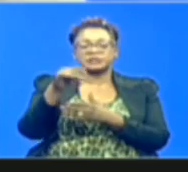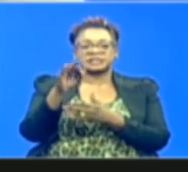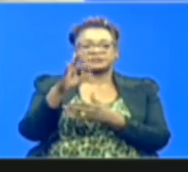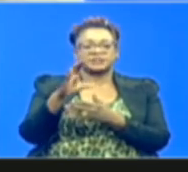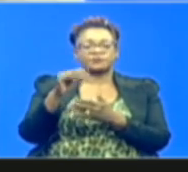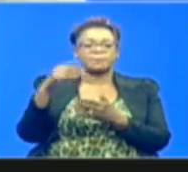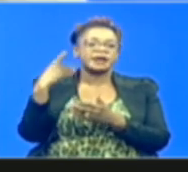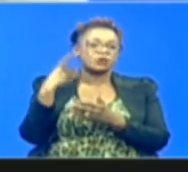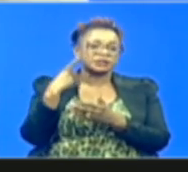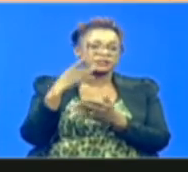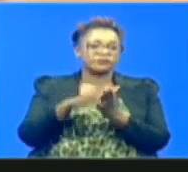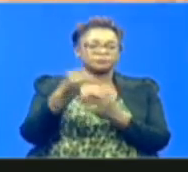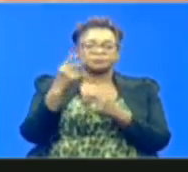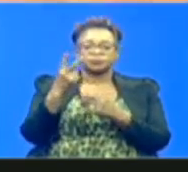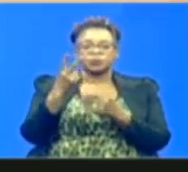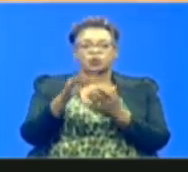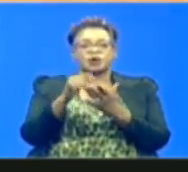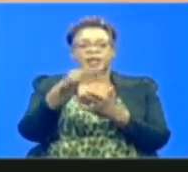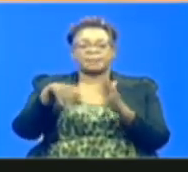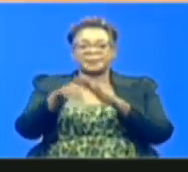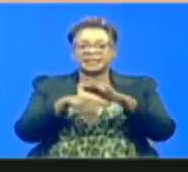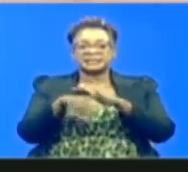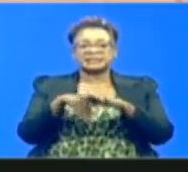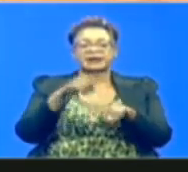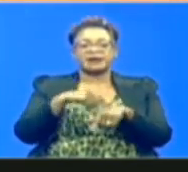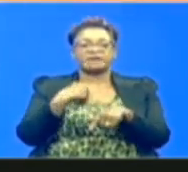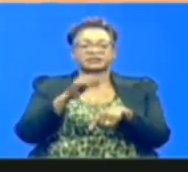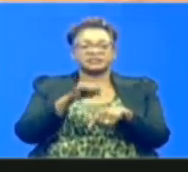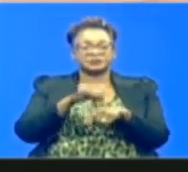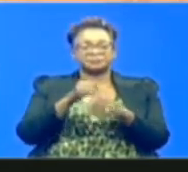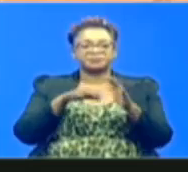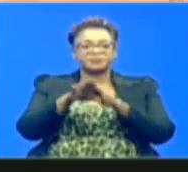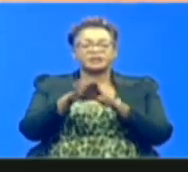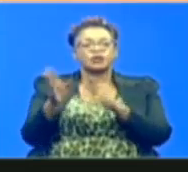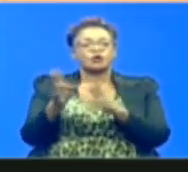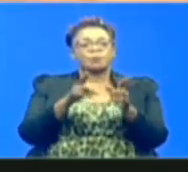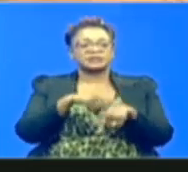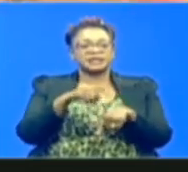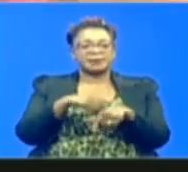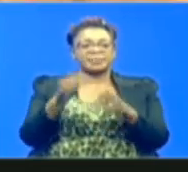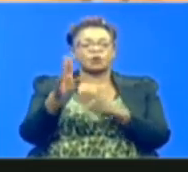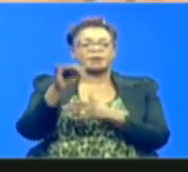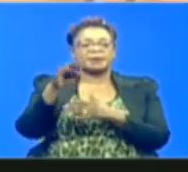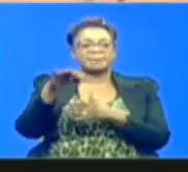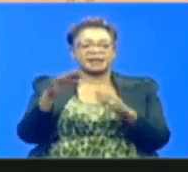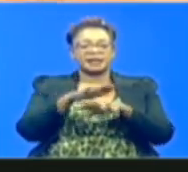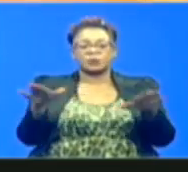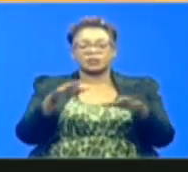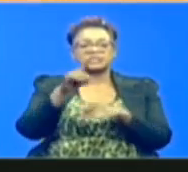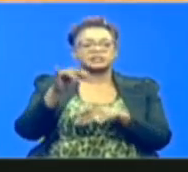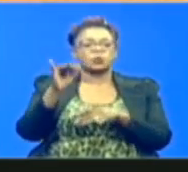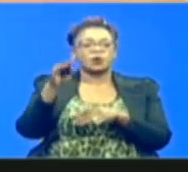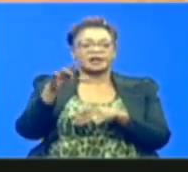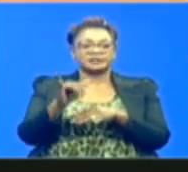Dagoretti 4-2 on post-match penalties following a barren draw in normal time at the Umeme ground in Ziwani.